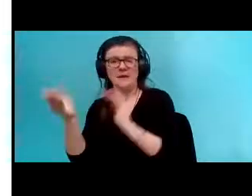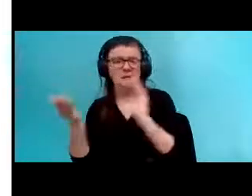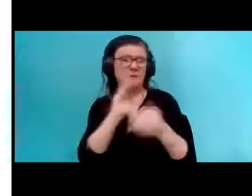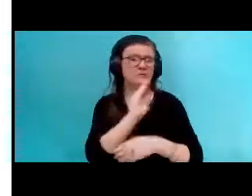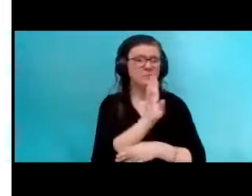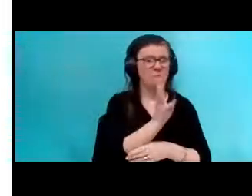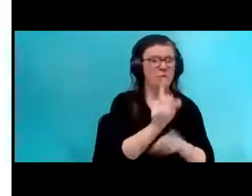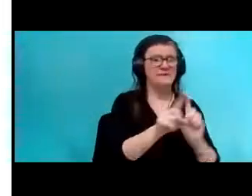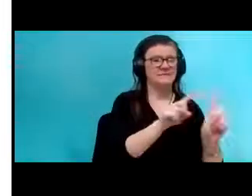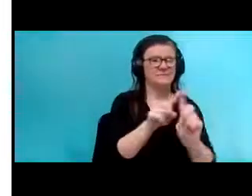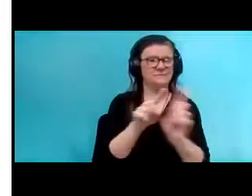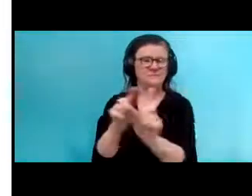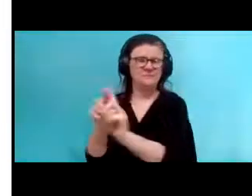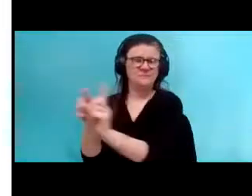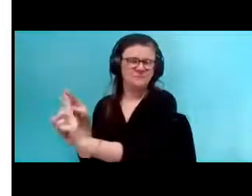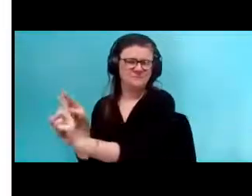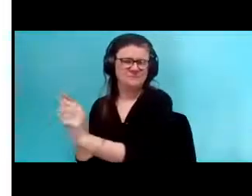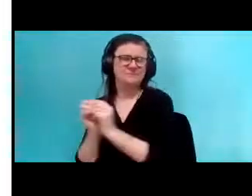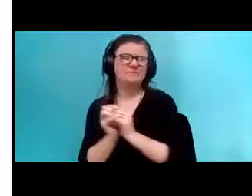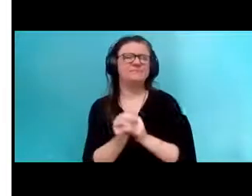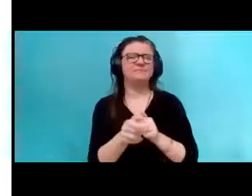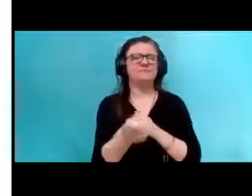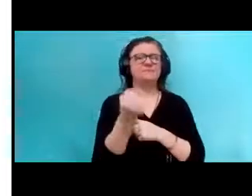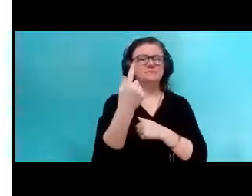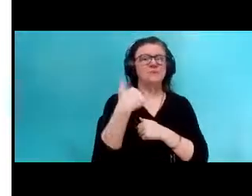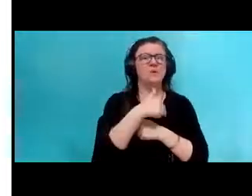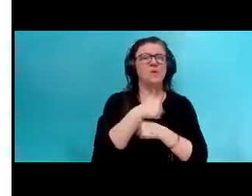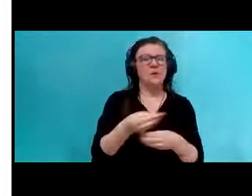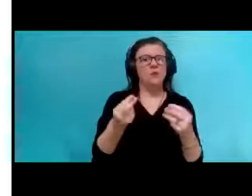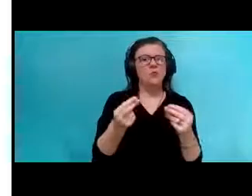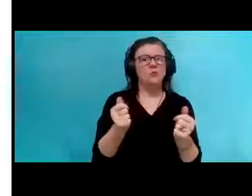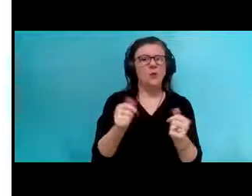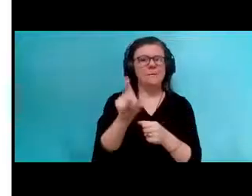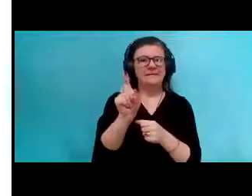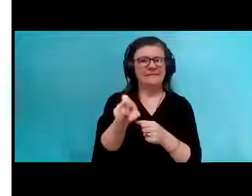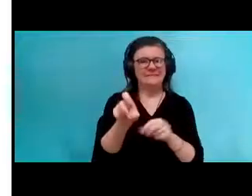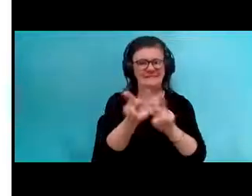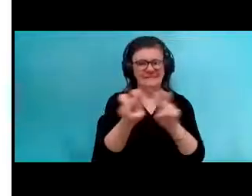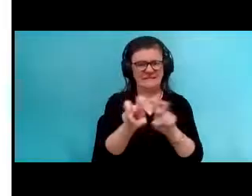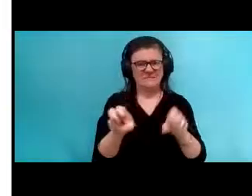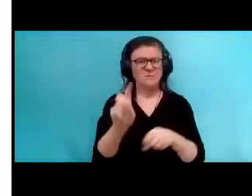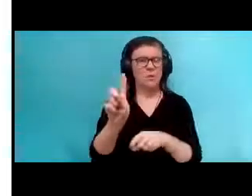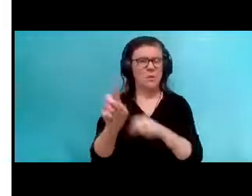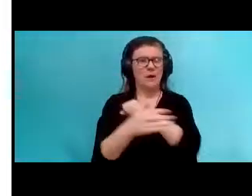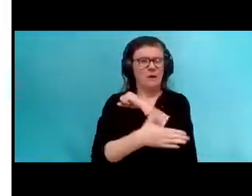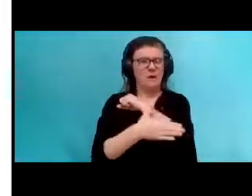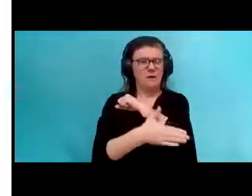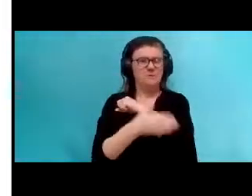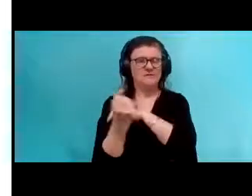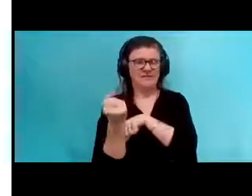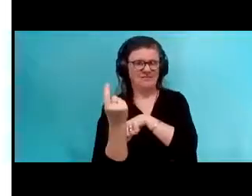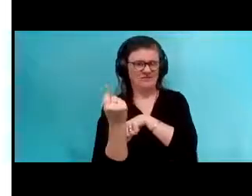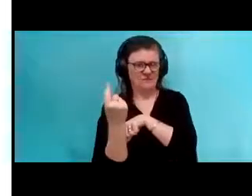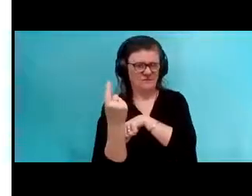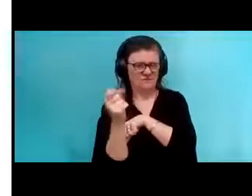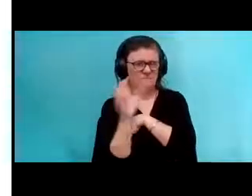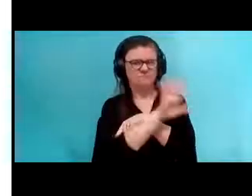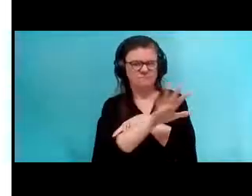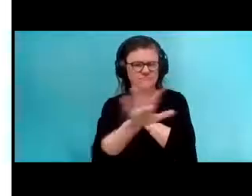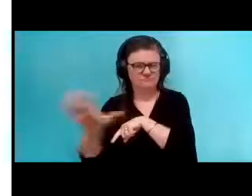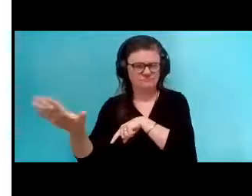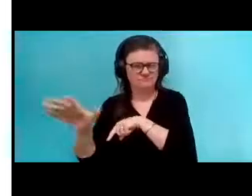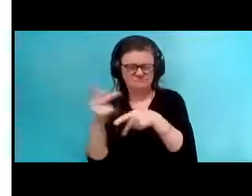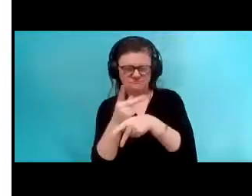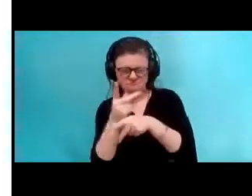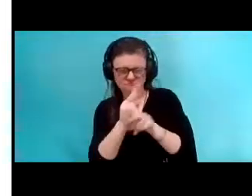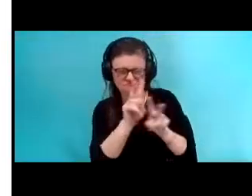And we conducted a rapid needs assessment in 11 countries, including Ethiopia, Mozambique, and Yemen, seeking to understand